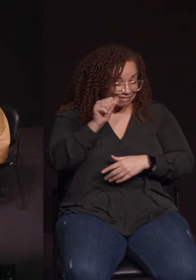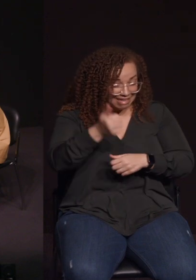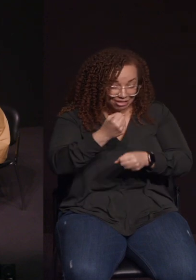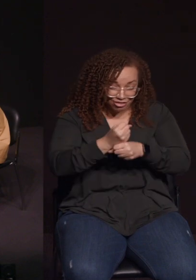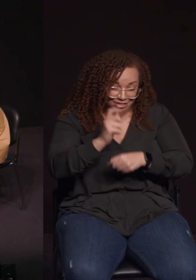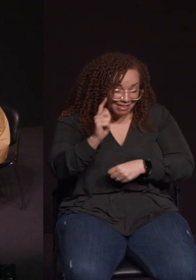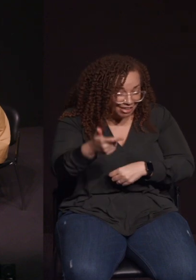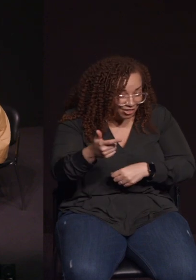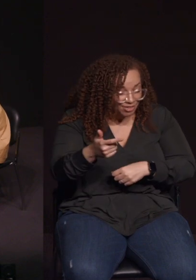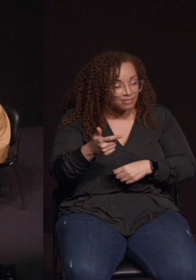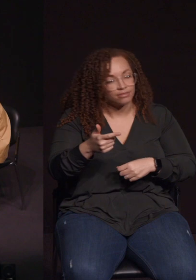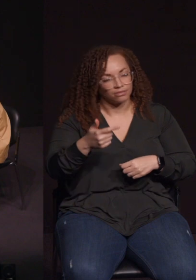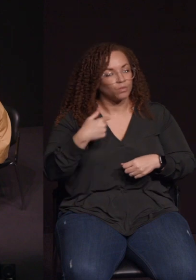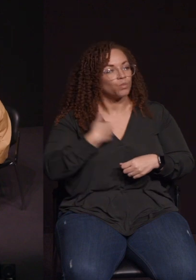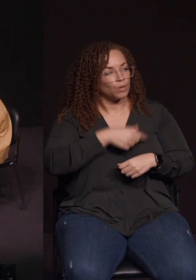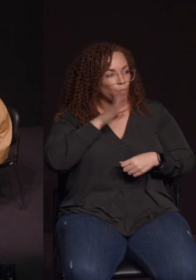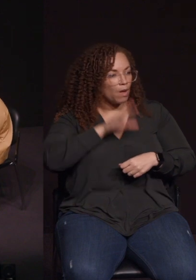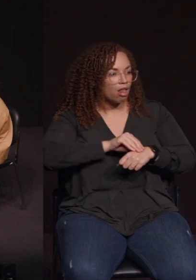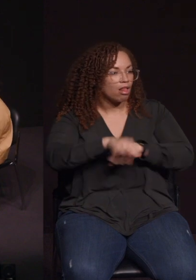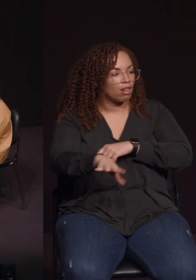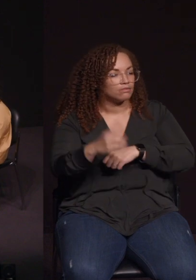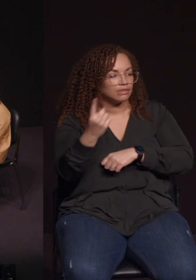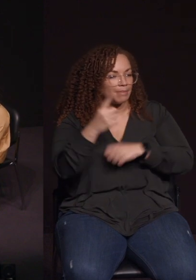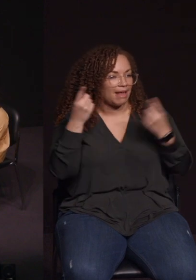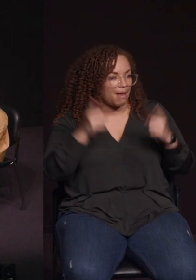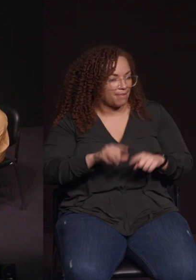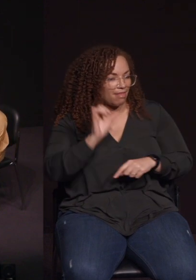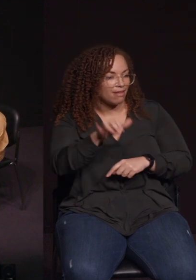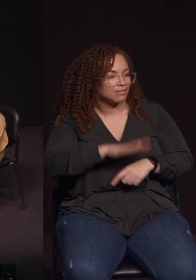make something happen in that space.